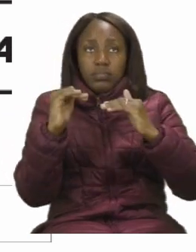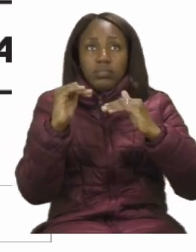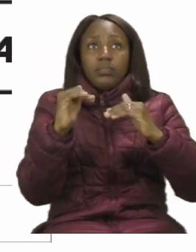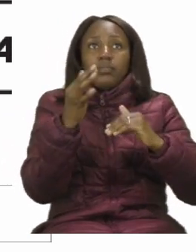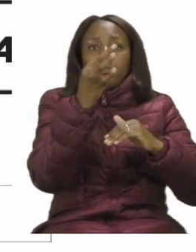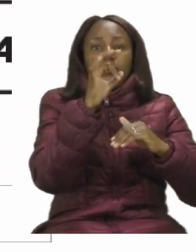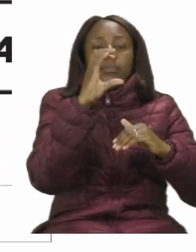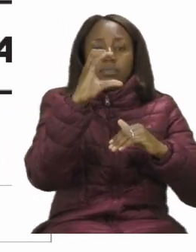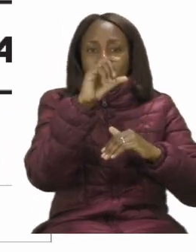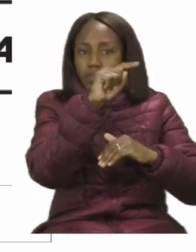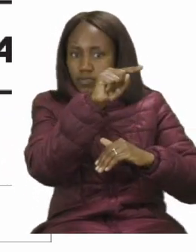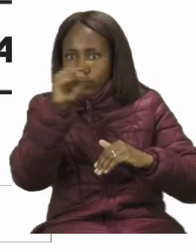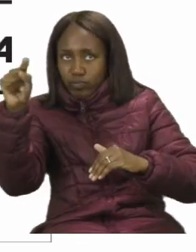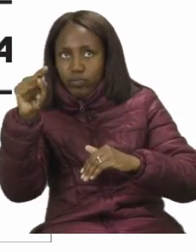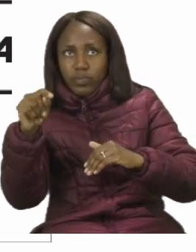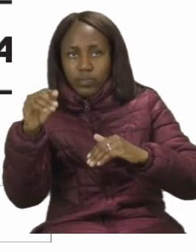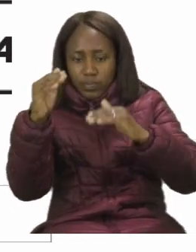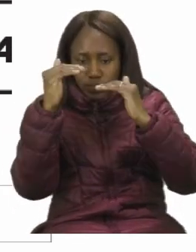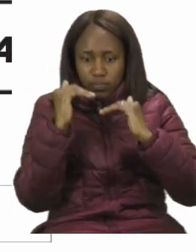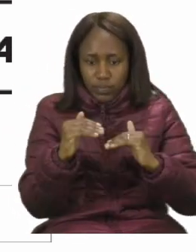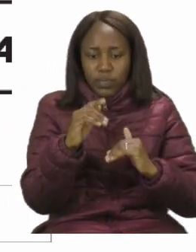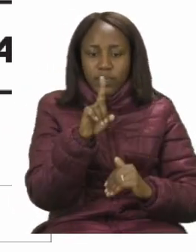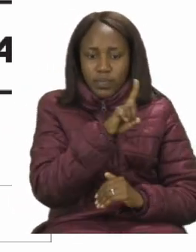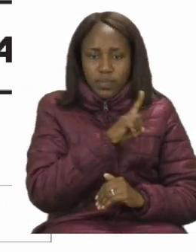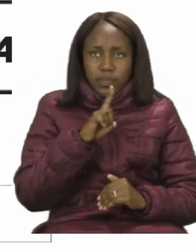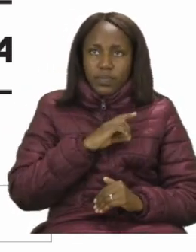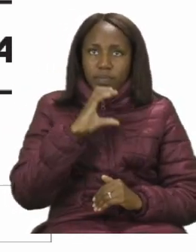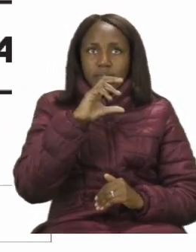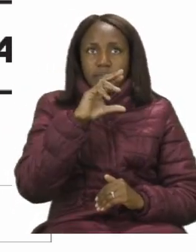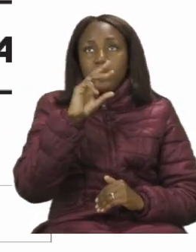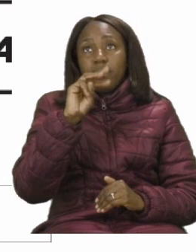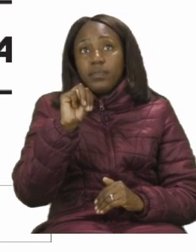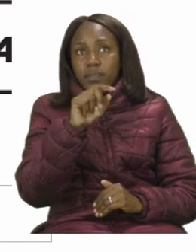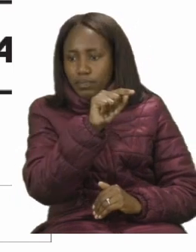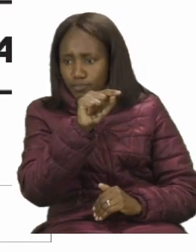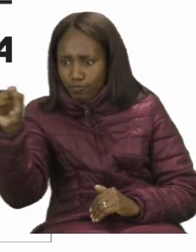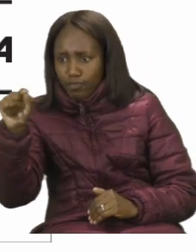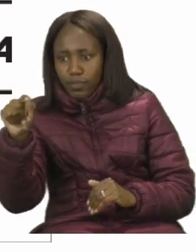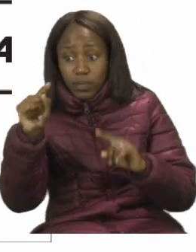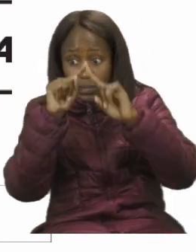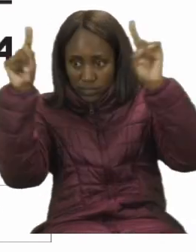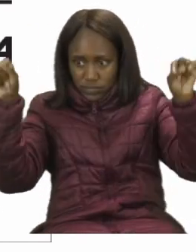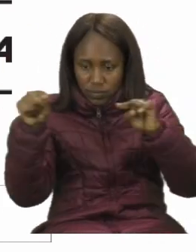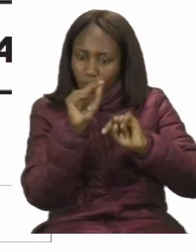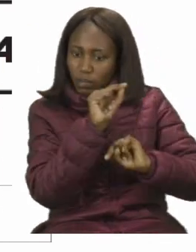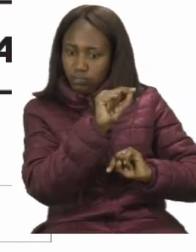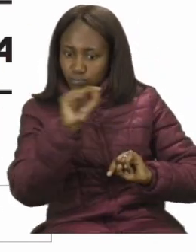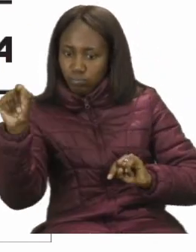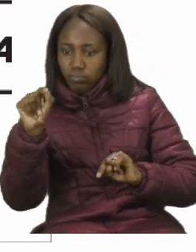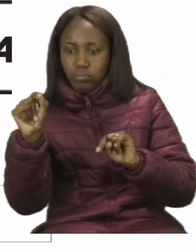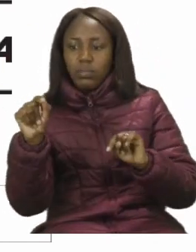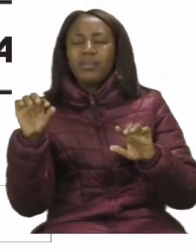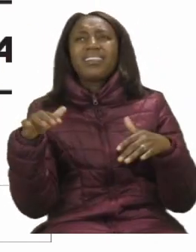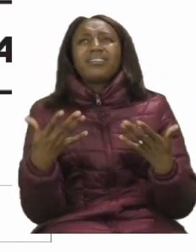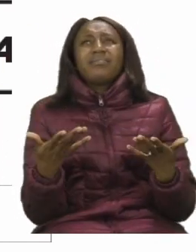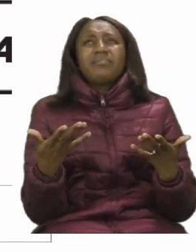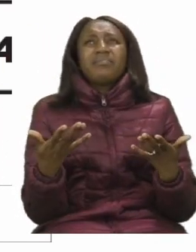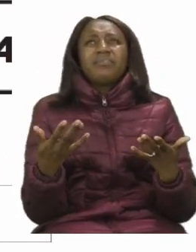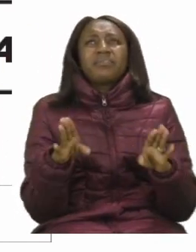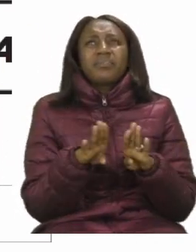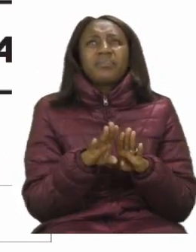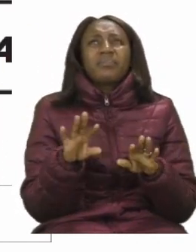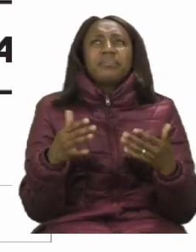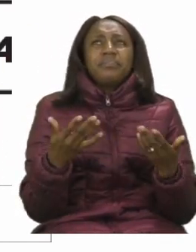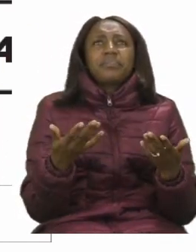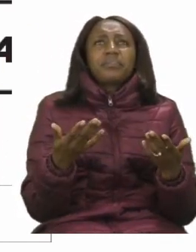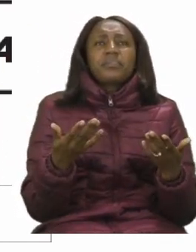centimeters, and then 11 centimeters. Okay, now how are you going to draw